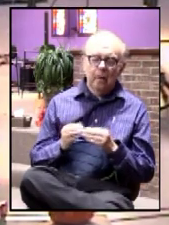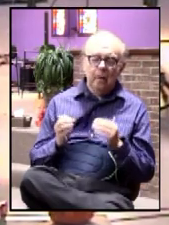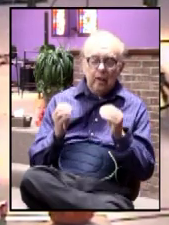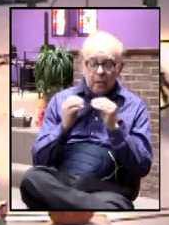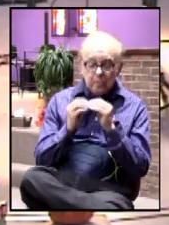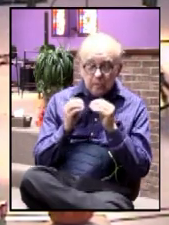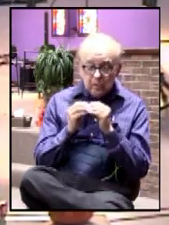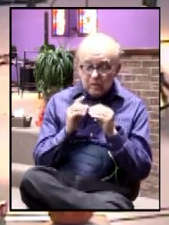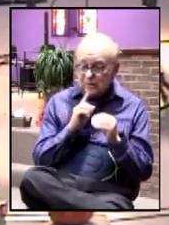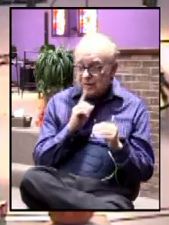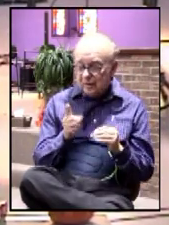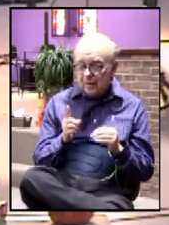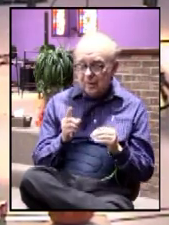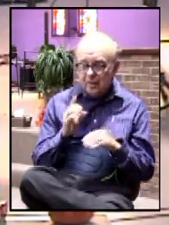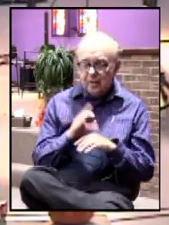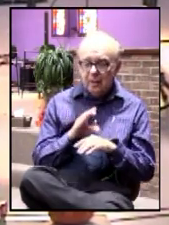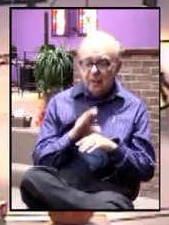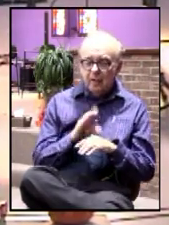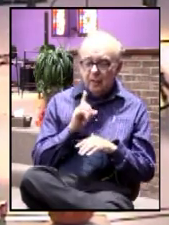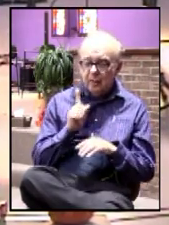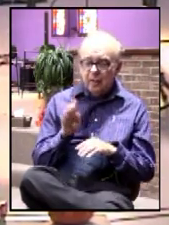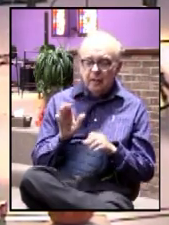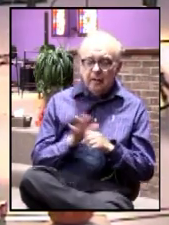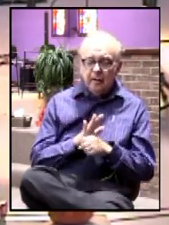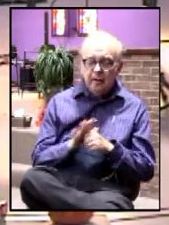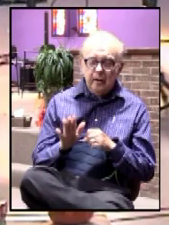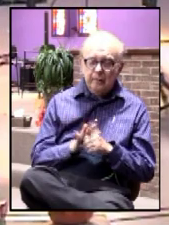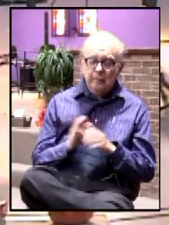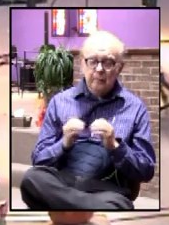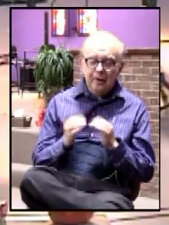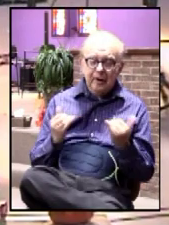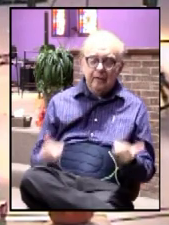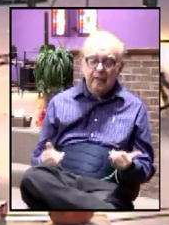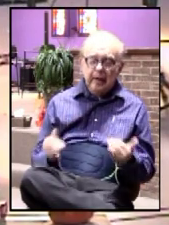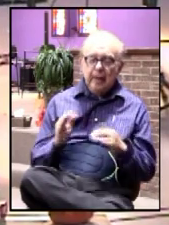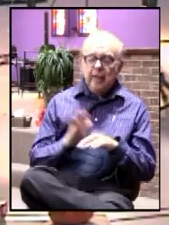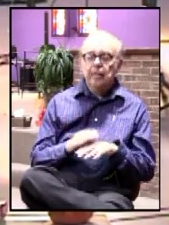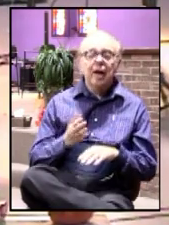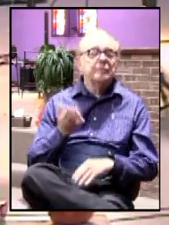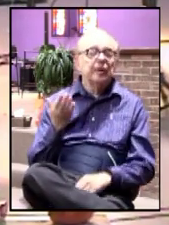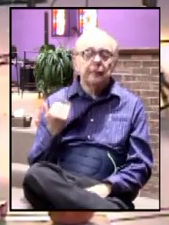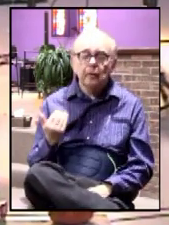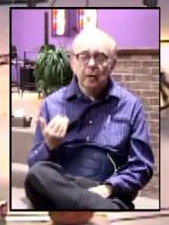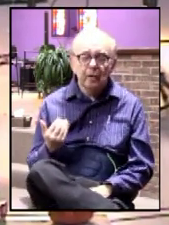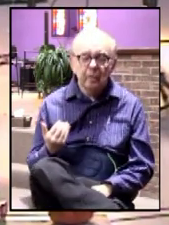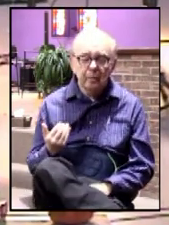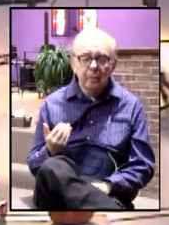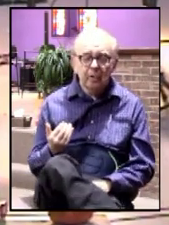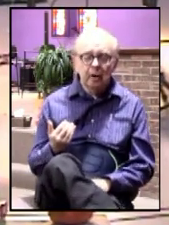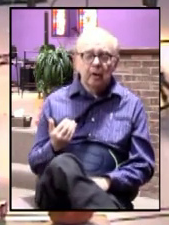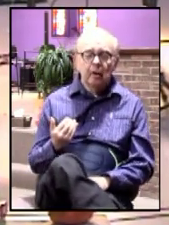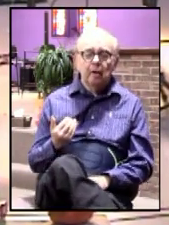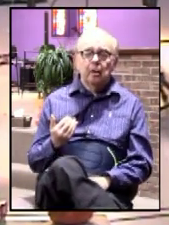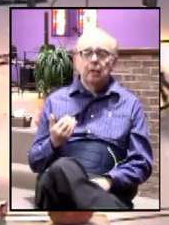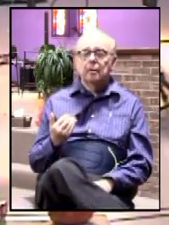Even more so. Churches should be filled more today than ever before.